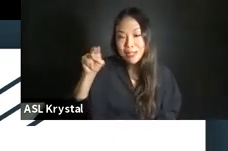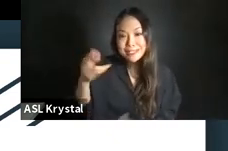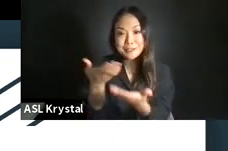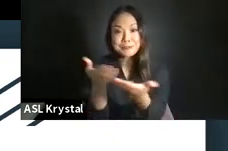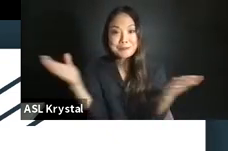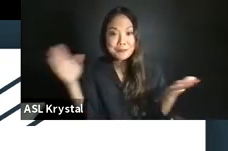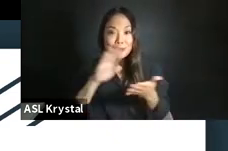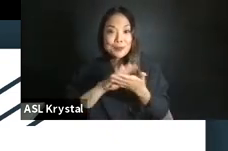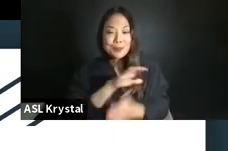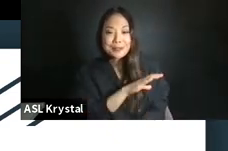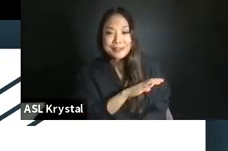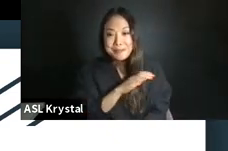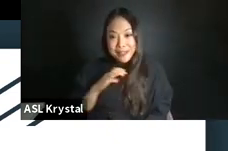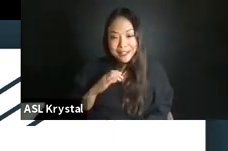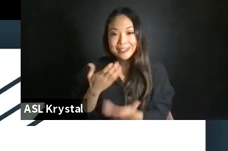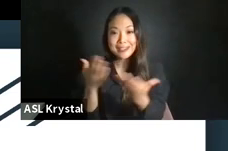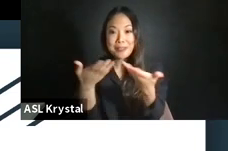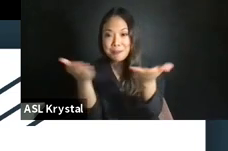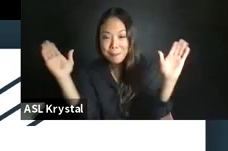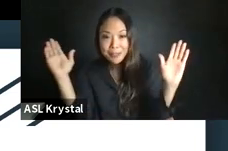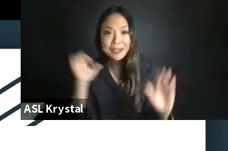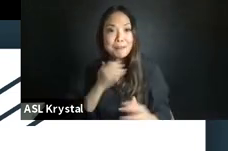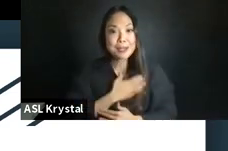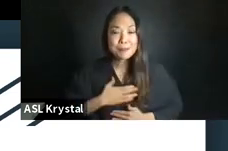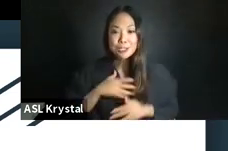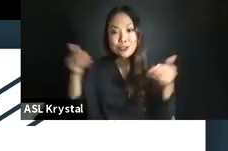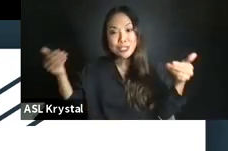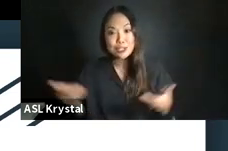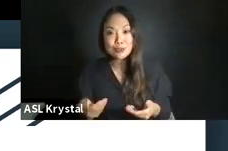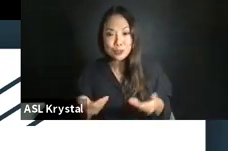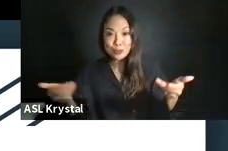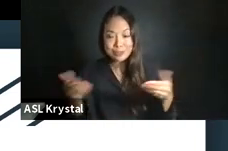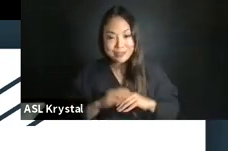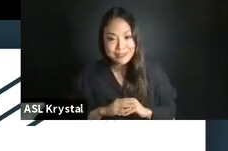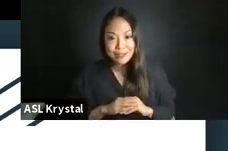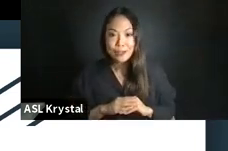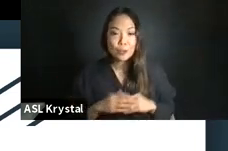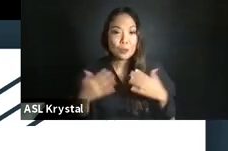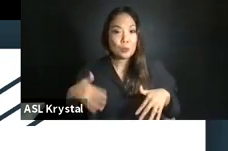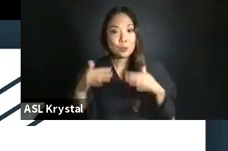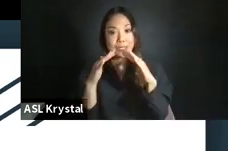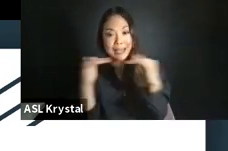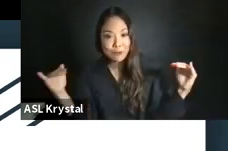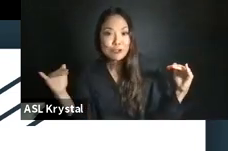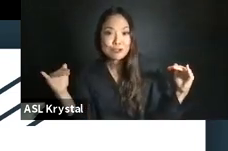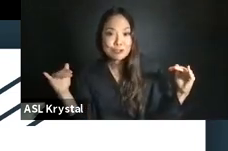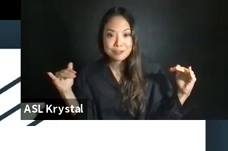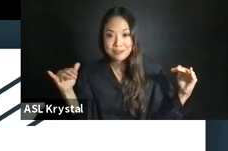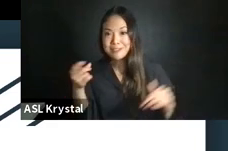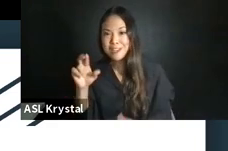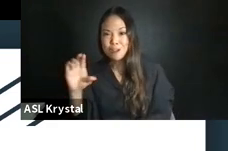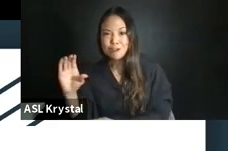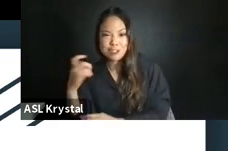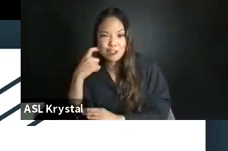public uh it is my pleasure to uh introduce to you a very diverse as dr cassell has just shared